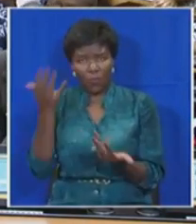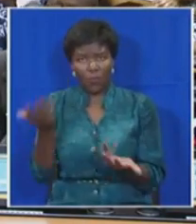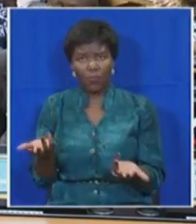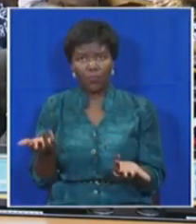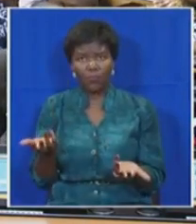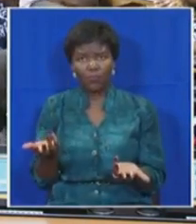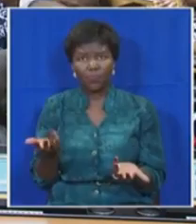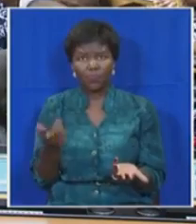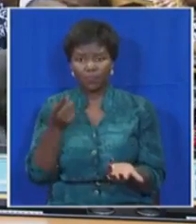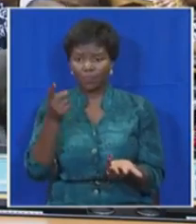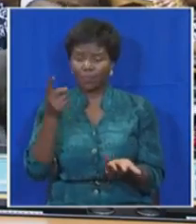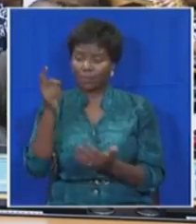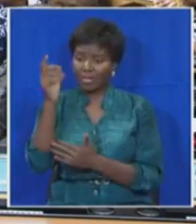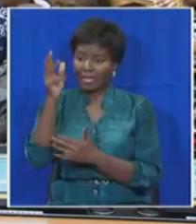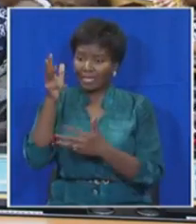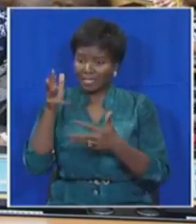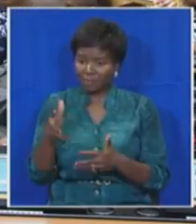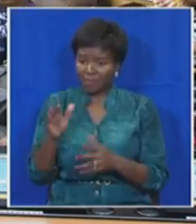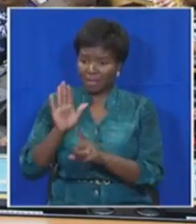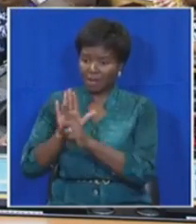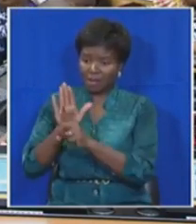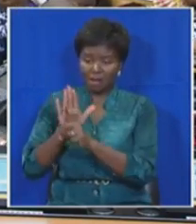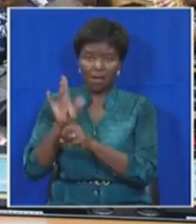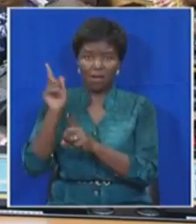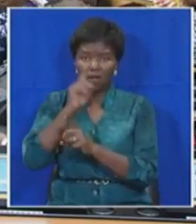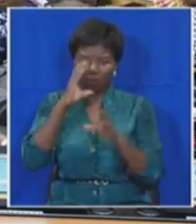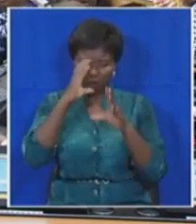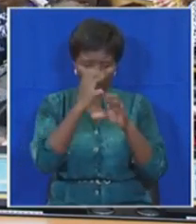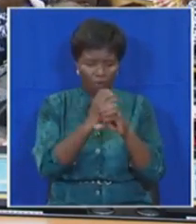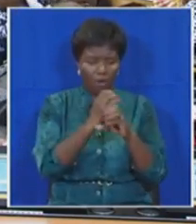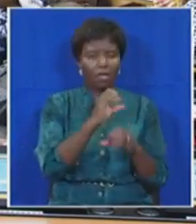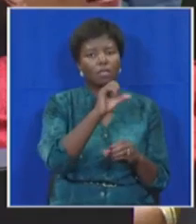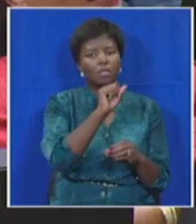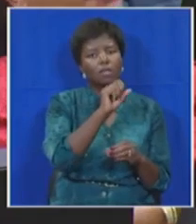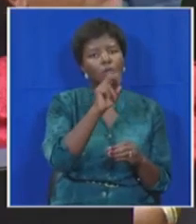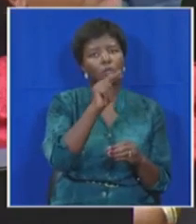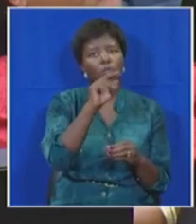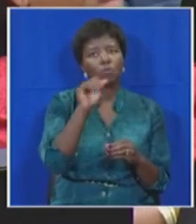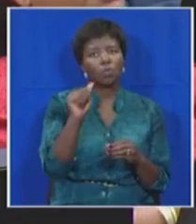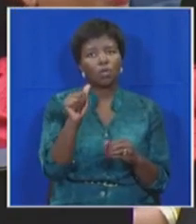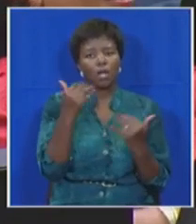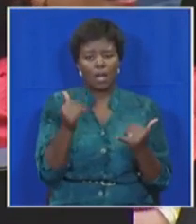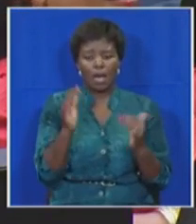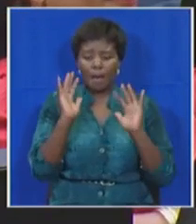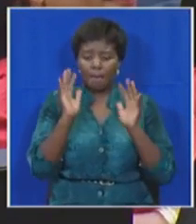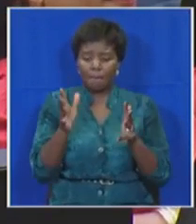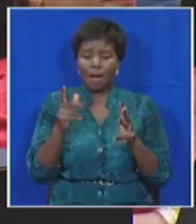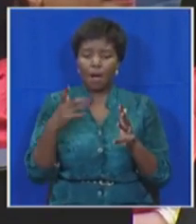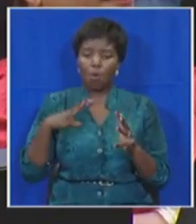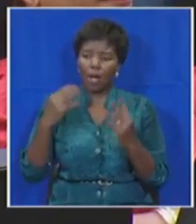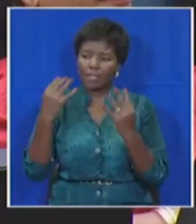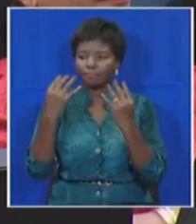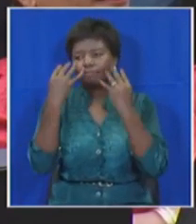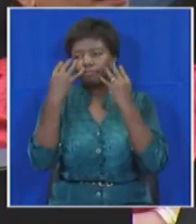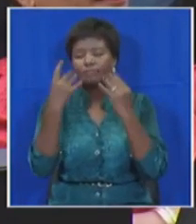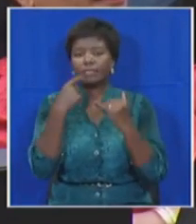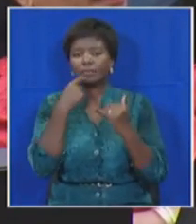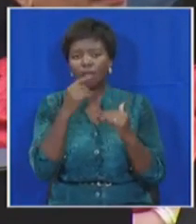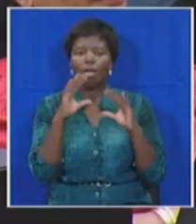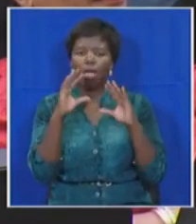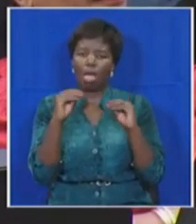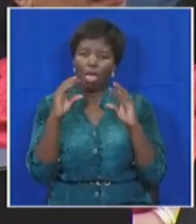The speaker doesn't actually focus on the state of the nation address. He's grandstanding, talking about